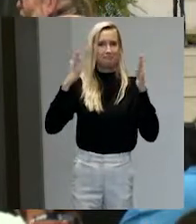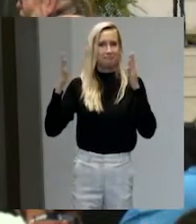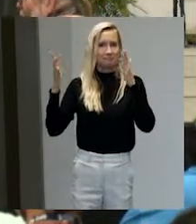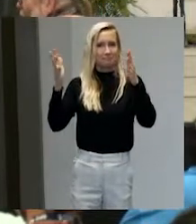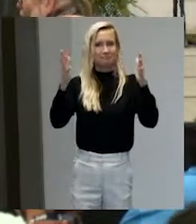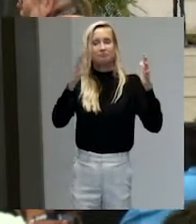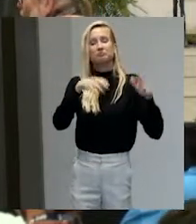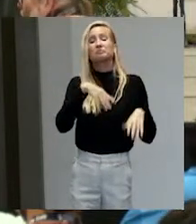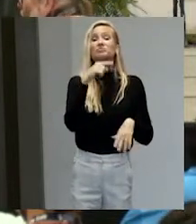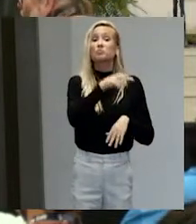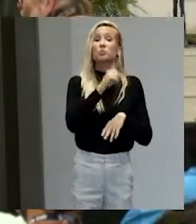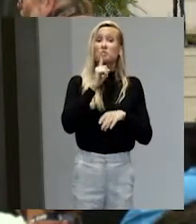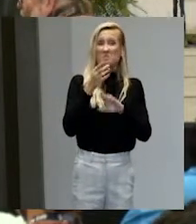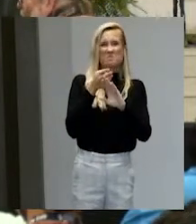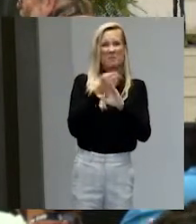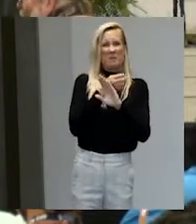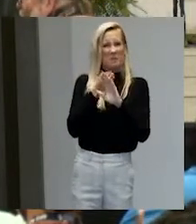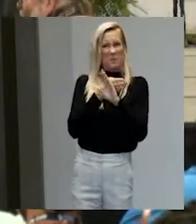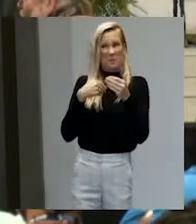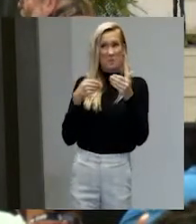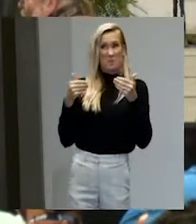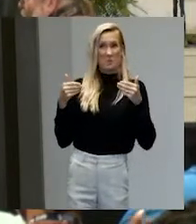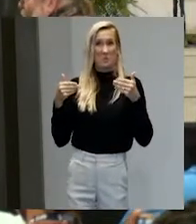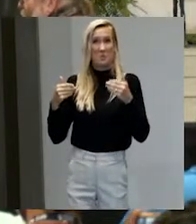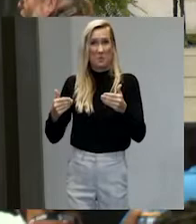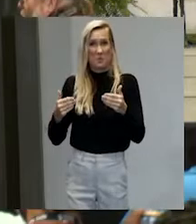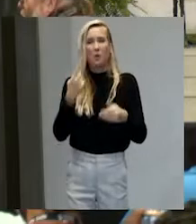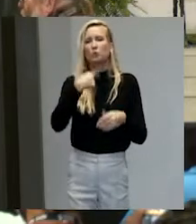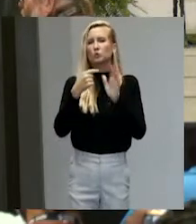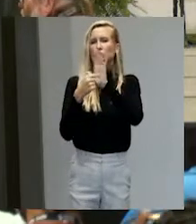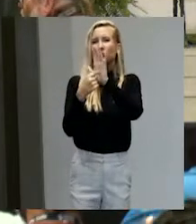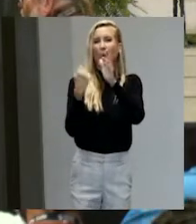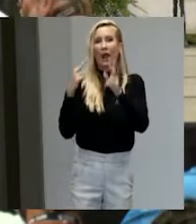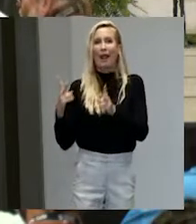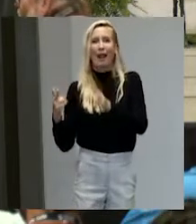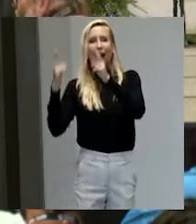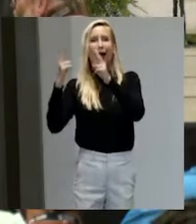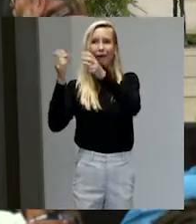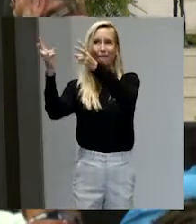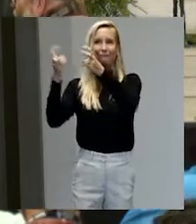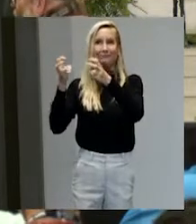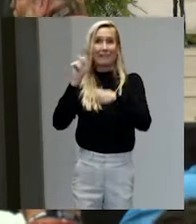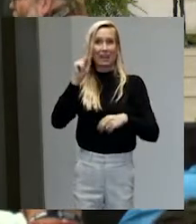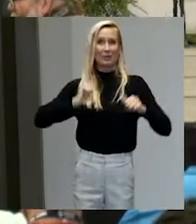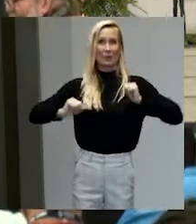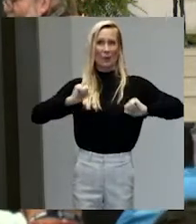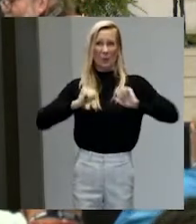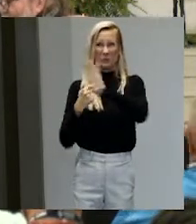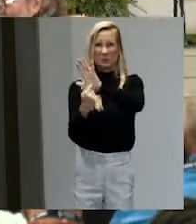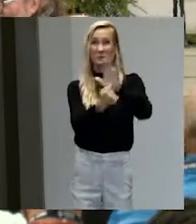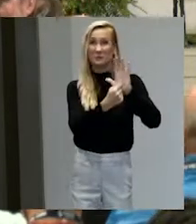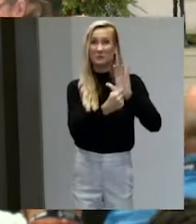So before we get started, we've got a clip of the show that we're going to play.